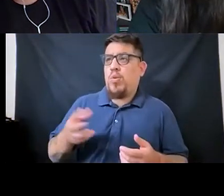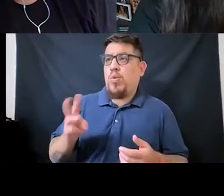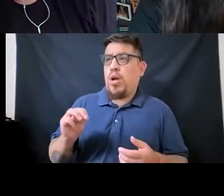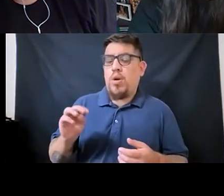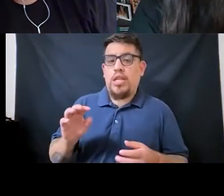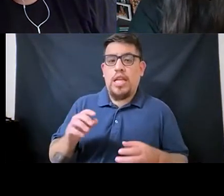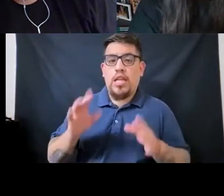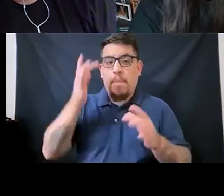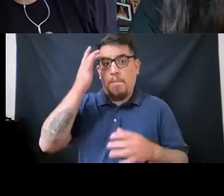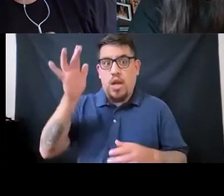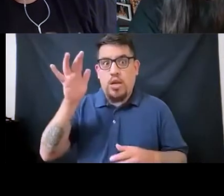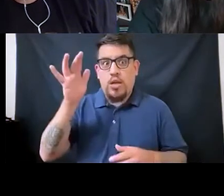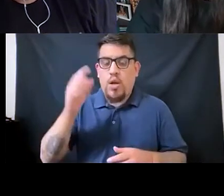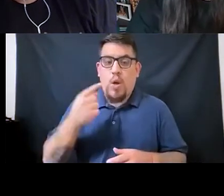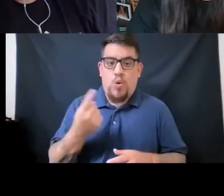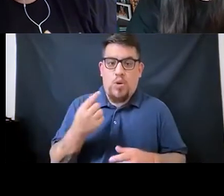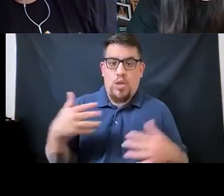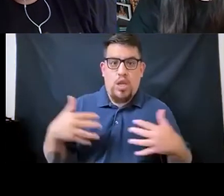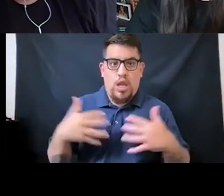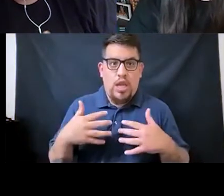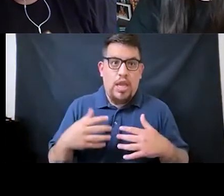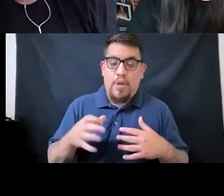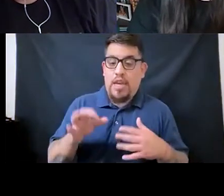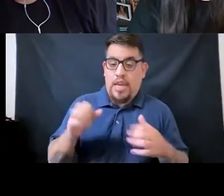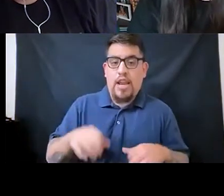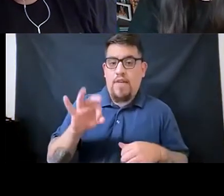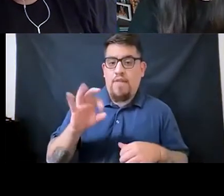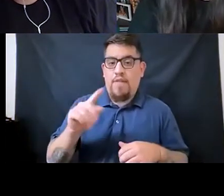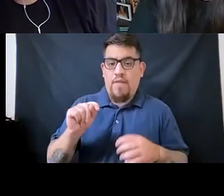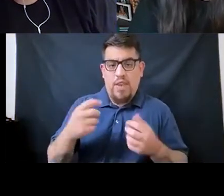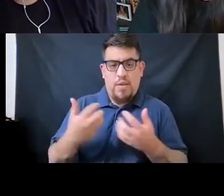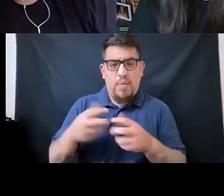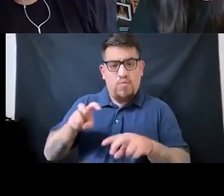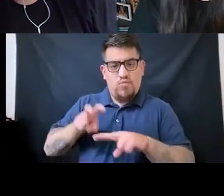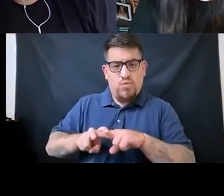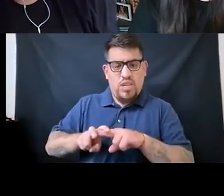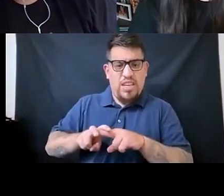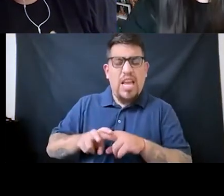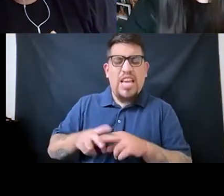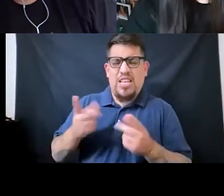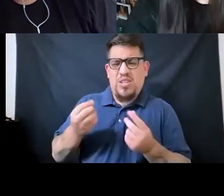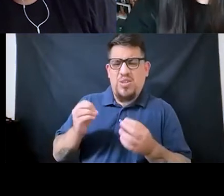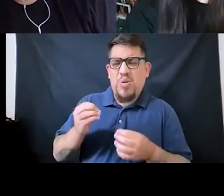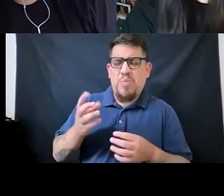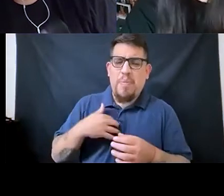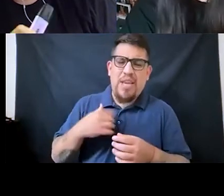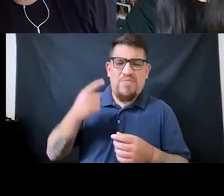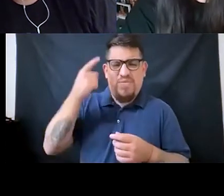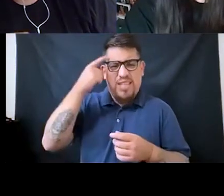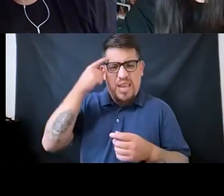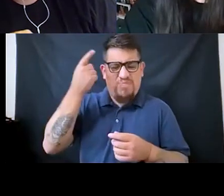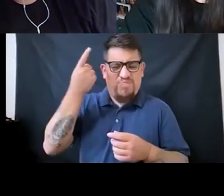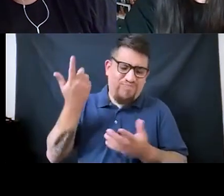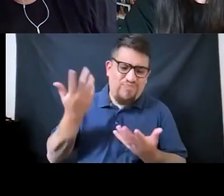fly, that's my thing. It's like I'm always worried about, oh, am I going to fit on the plane? And I do, but it's just that thing that's in your head. But yeah,